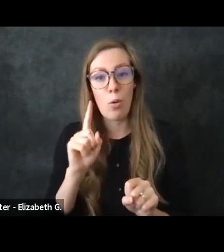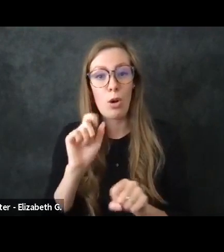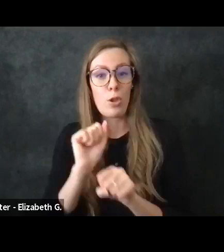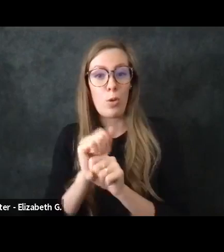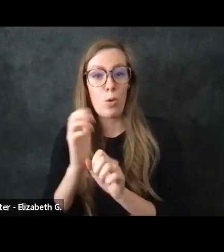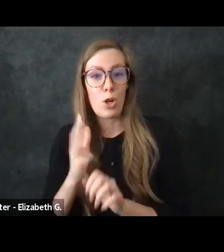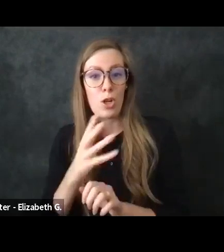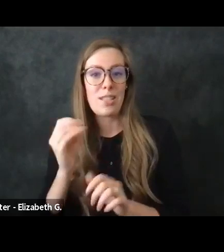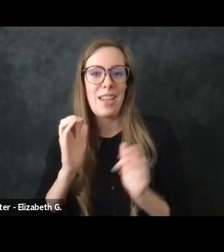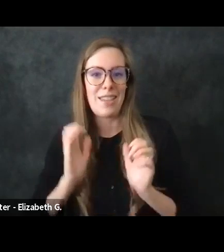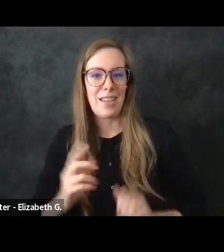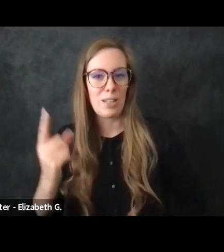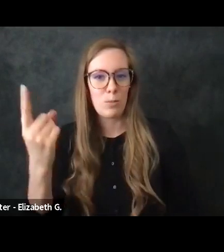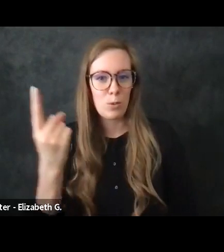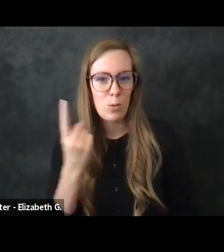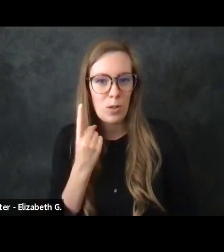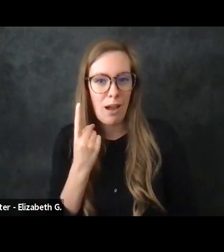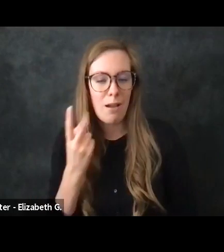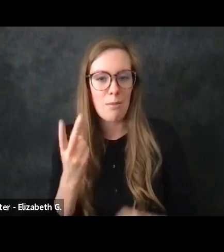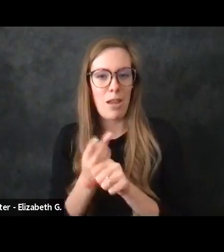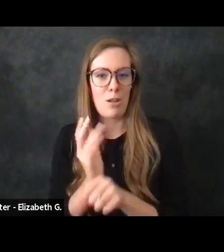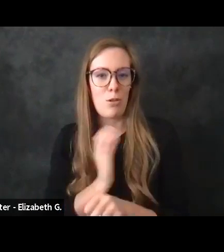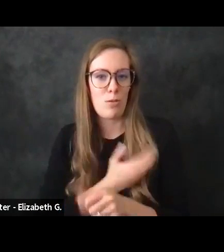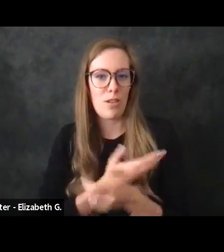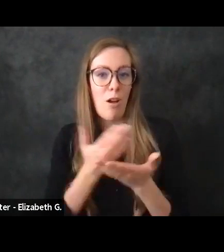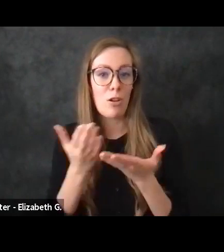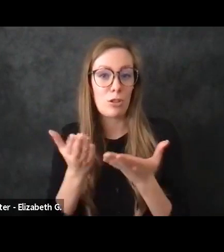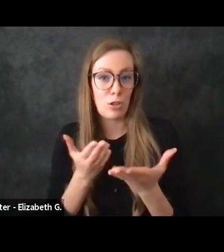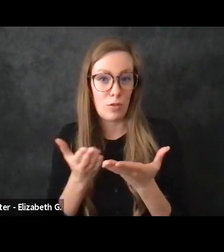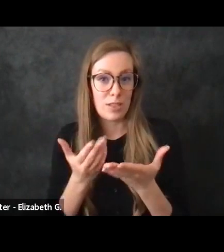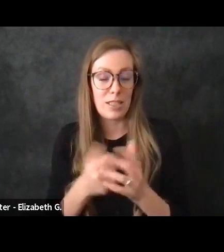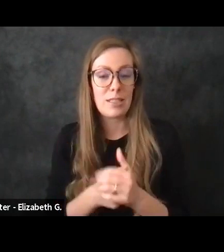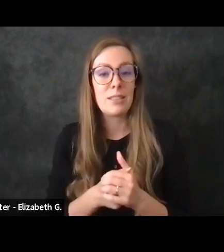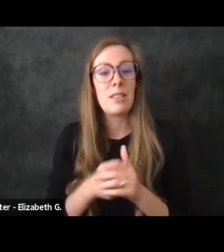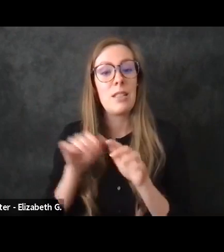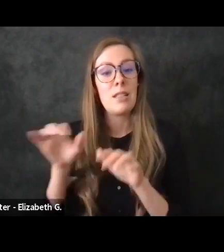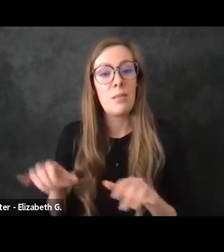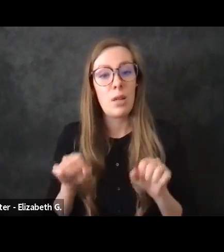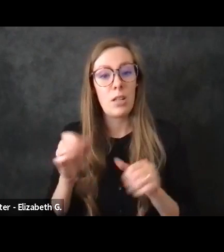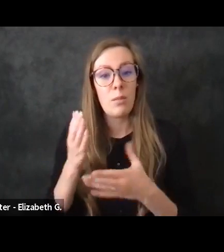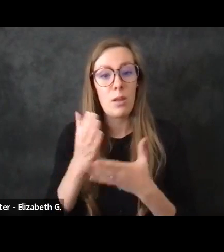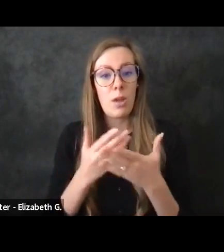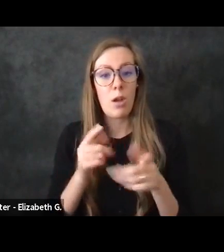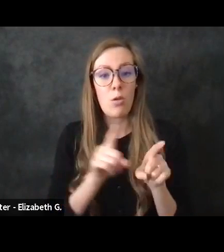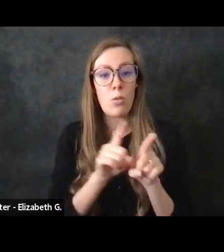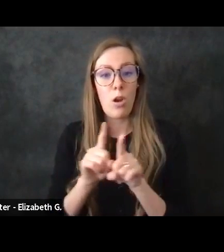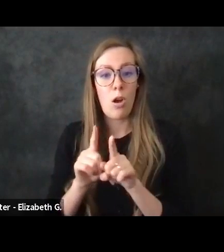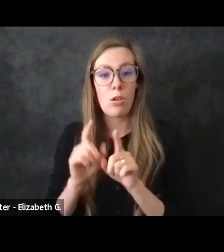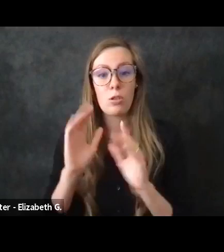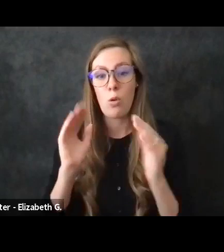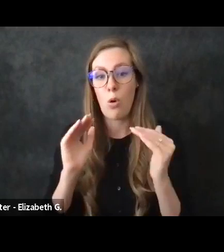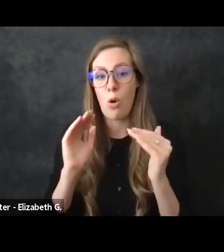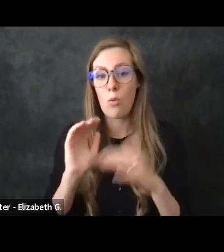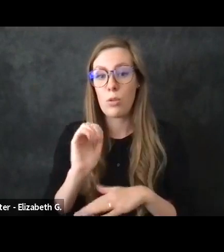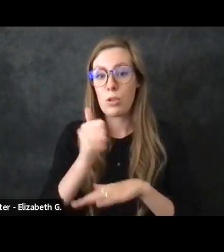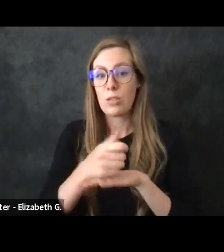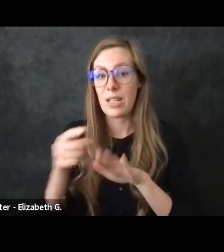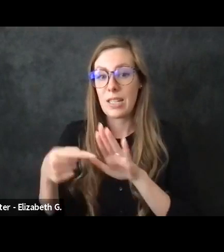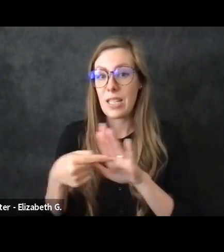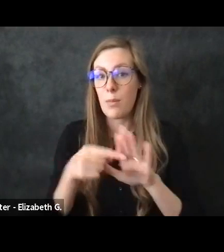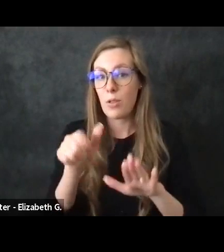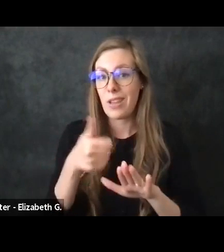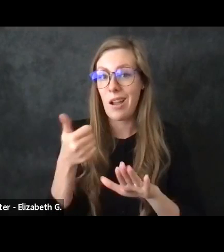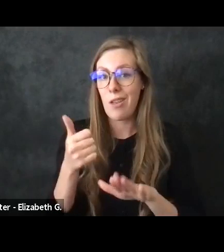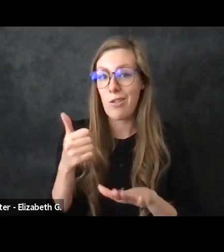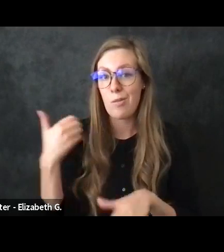our customers who come and utilize county services. By adopting this measure, we also hope to set an example that other employers will follow.